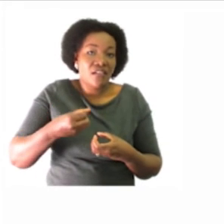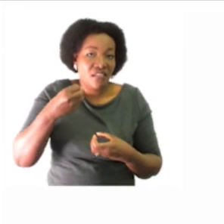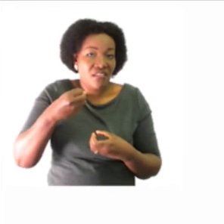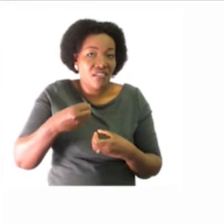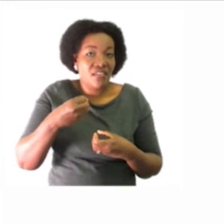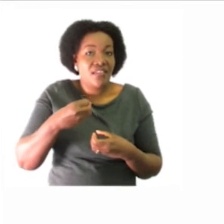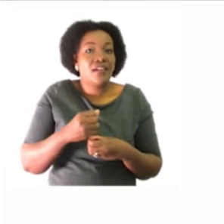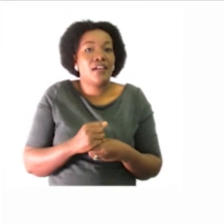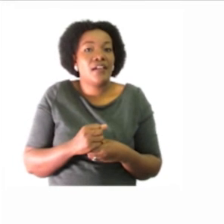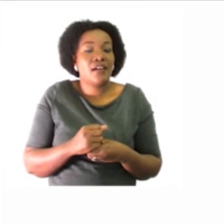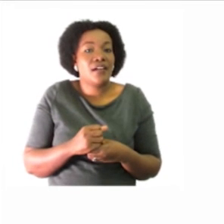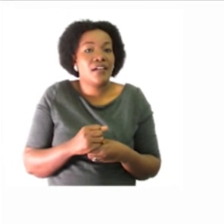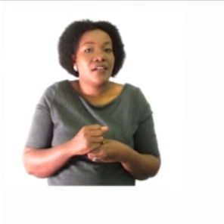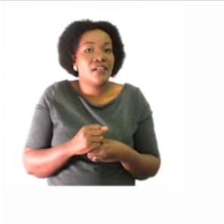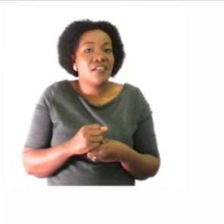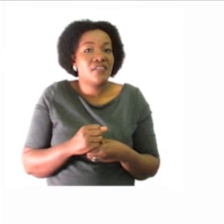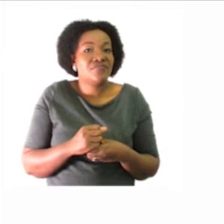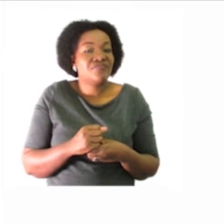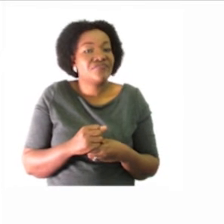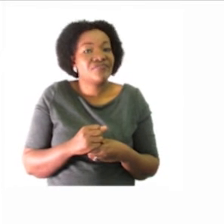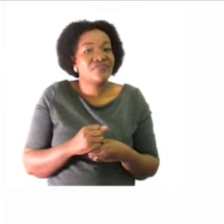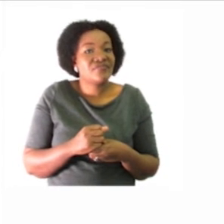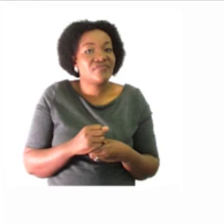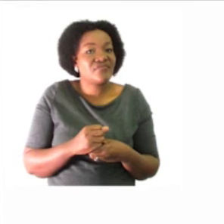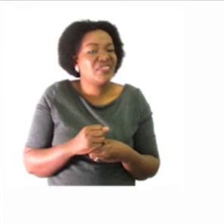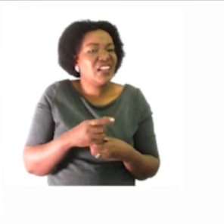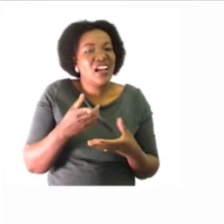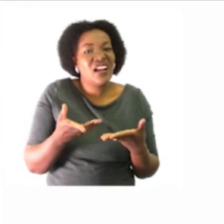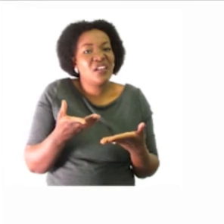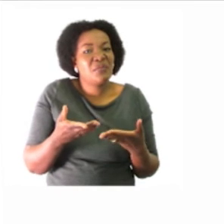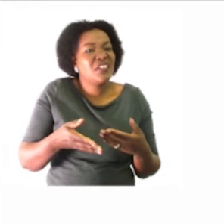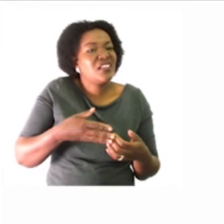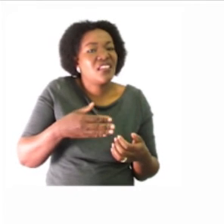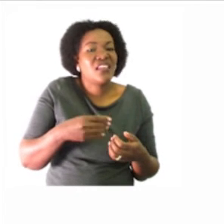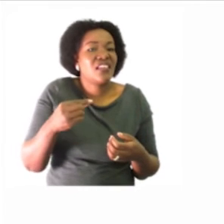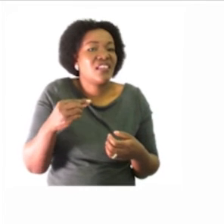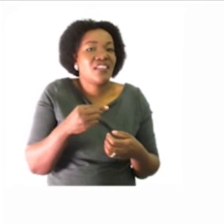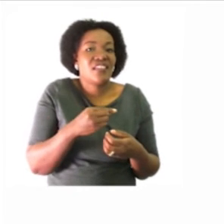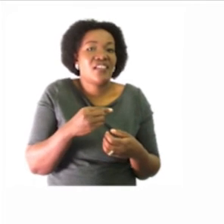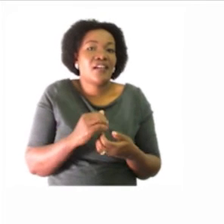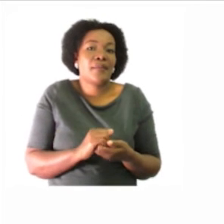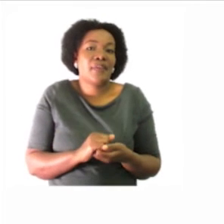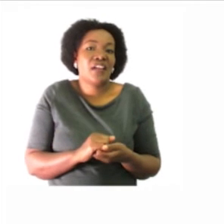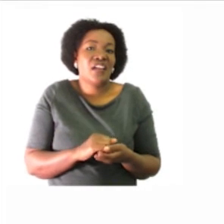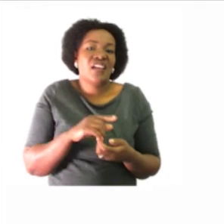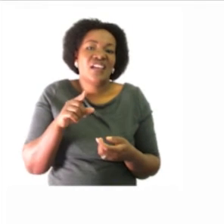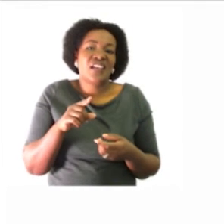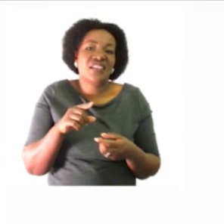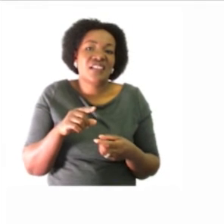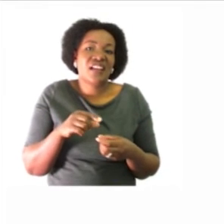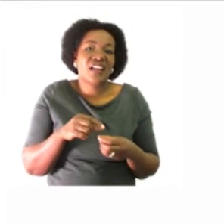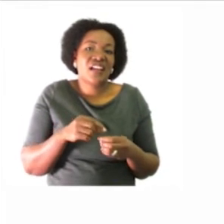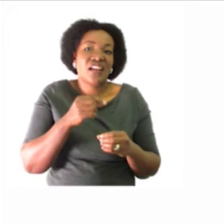there. Yes, the measuring cup we can weigh it in a gram. And then we have something that looks